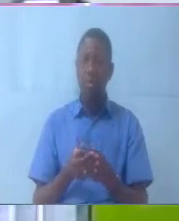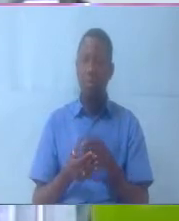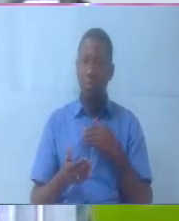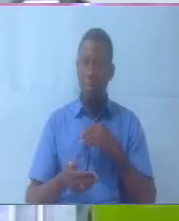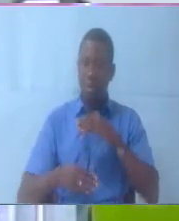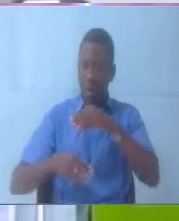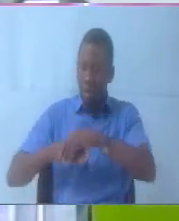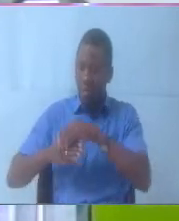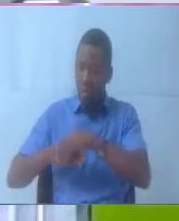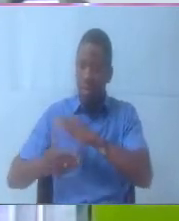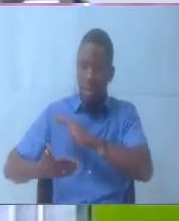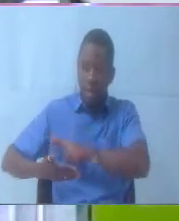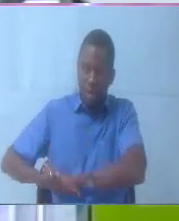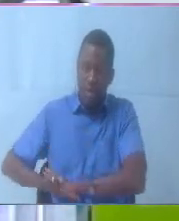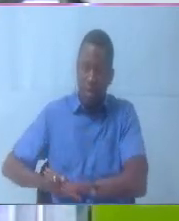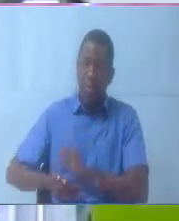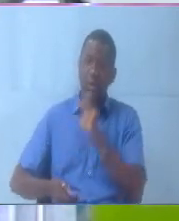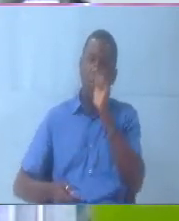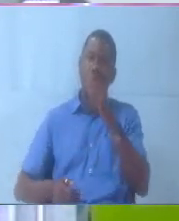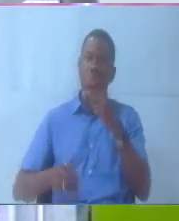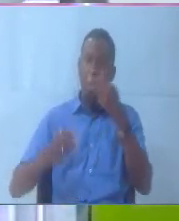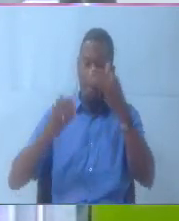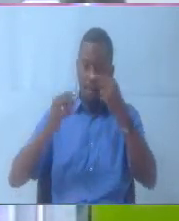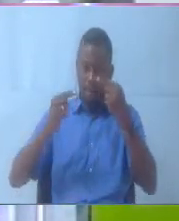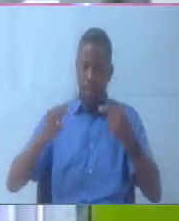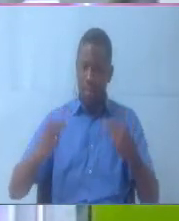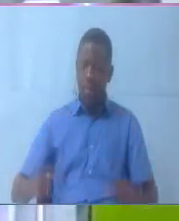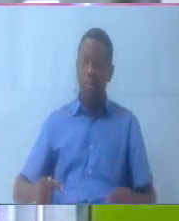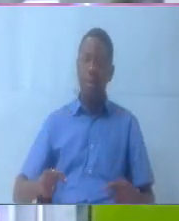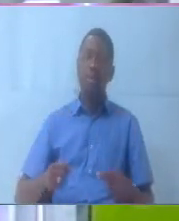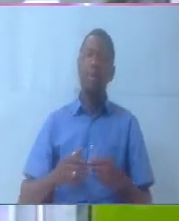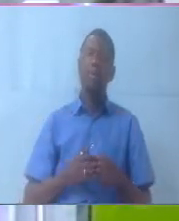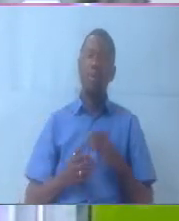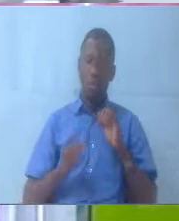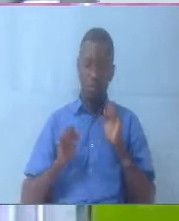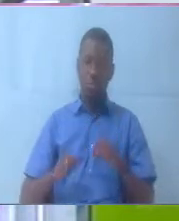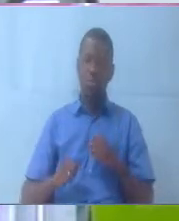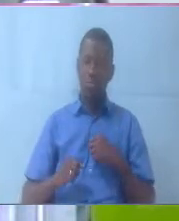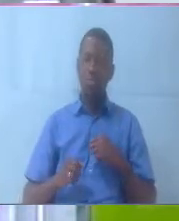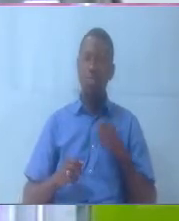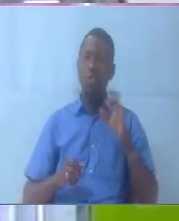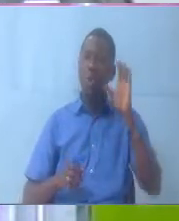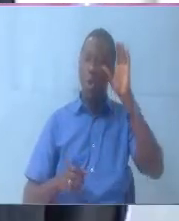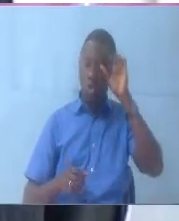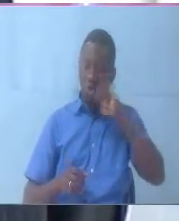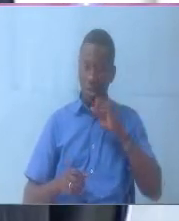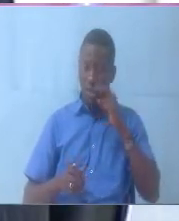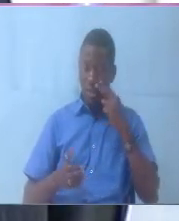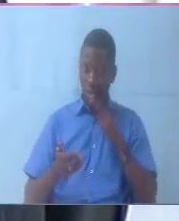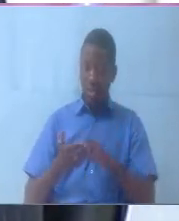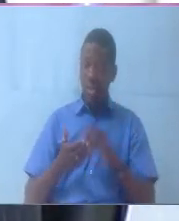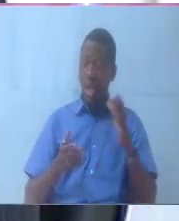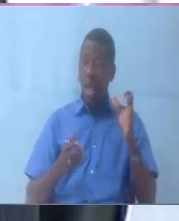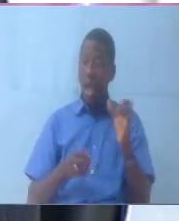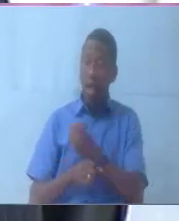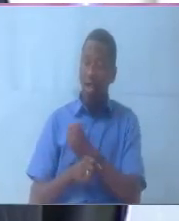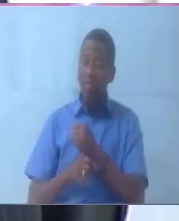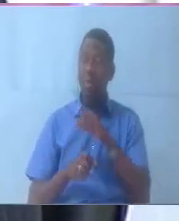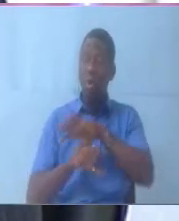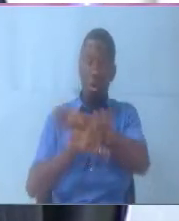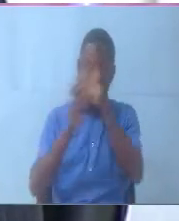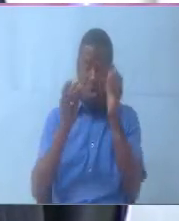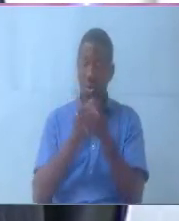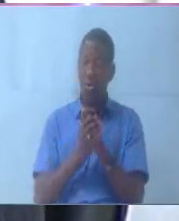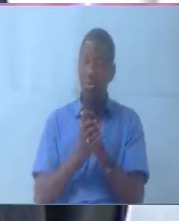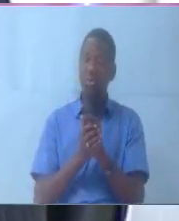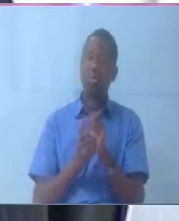document, so that we can capture everything. Okay. Kalamutala ko kumakango dol beje jamfa batale isa sutiandi